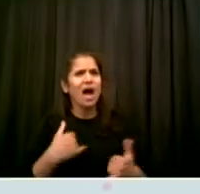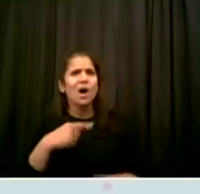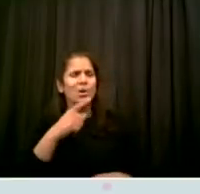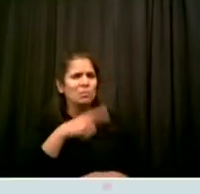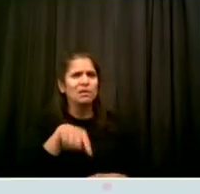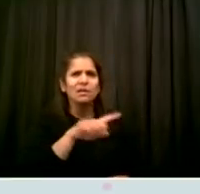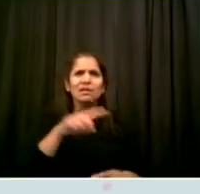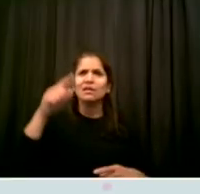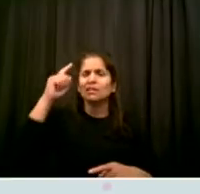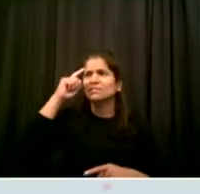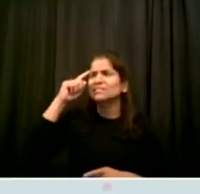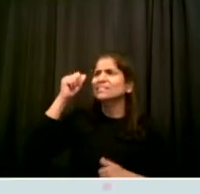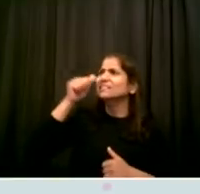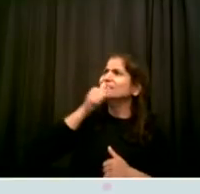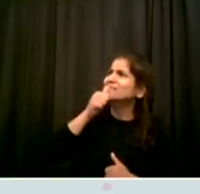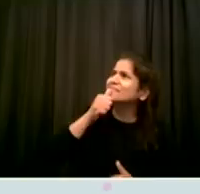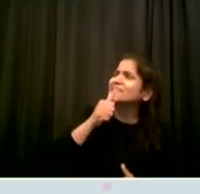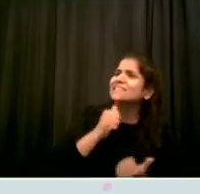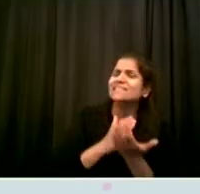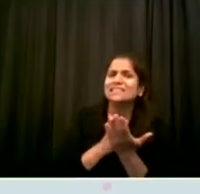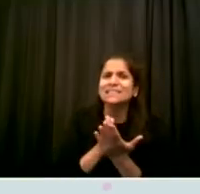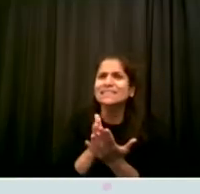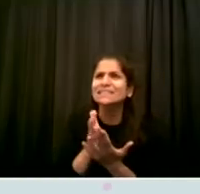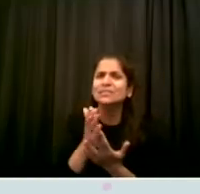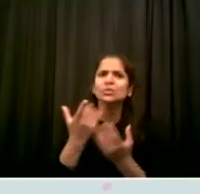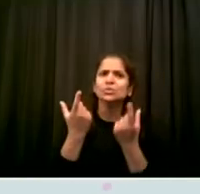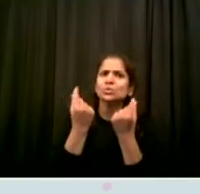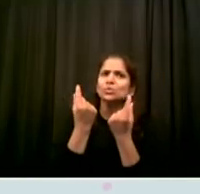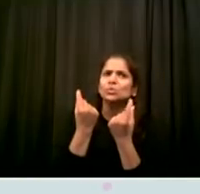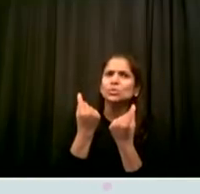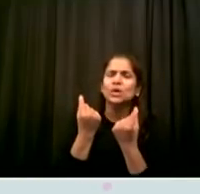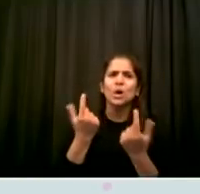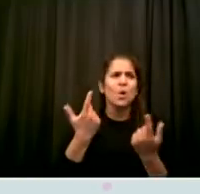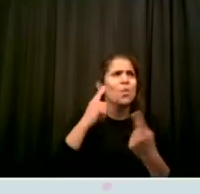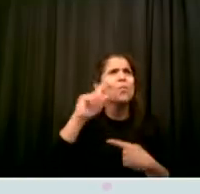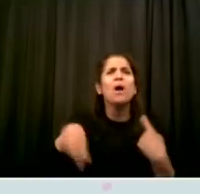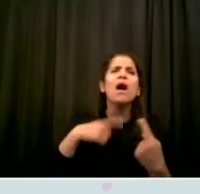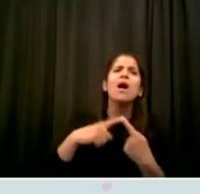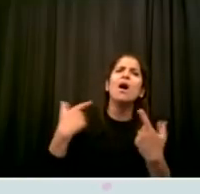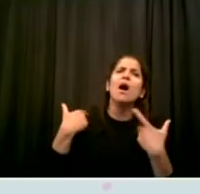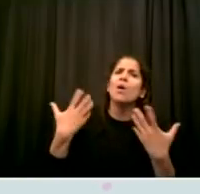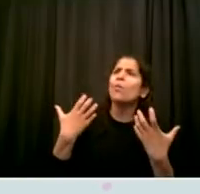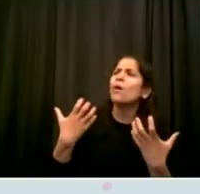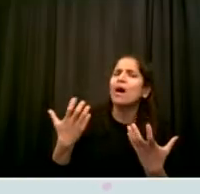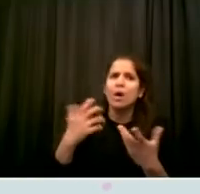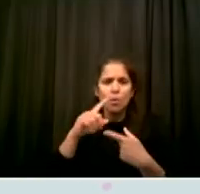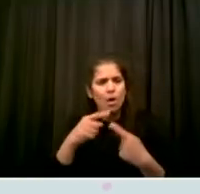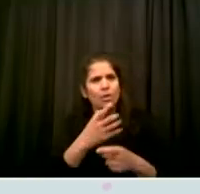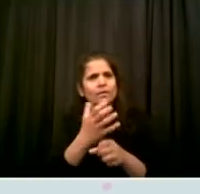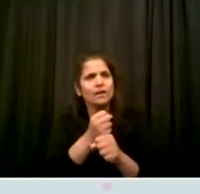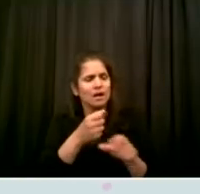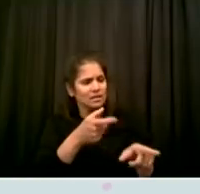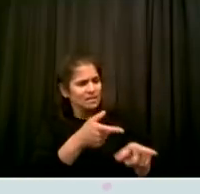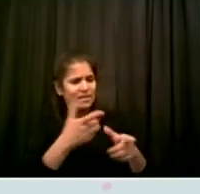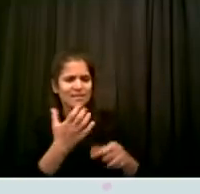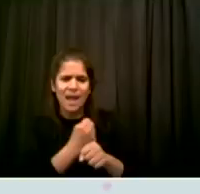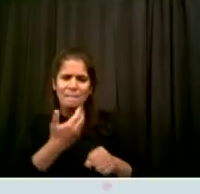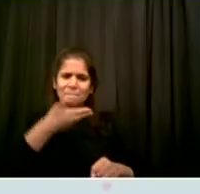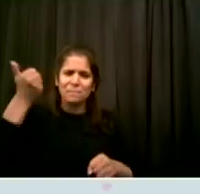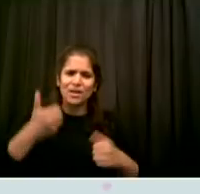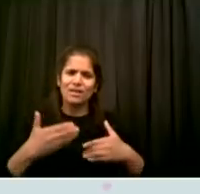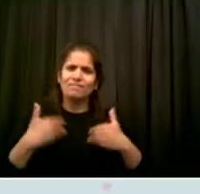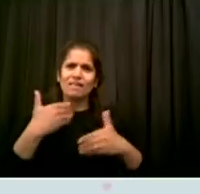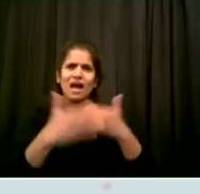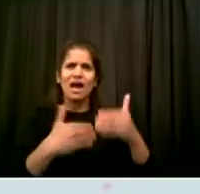the fall, particularly for our school children. And this is a time to think about mental health in general, and it is Mental